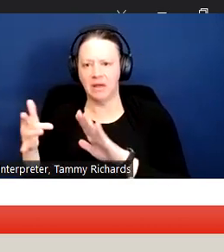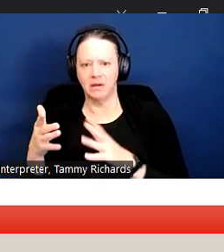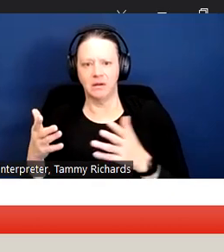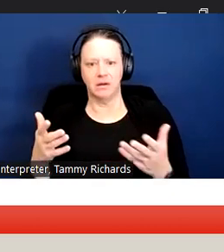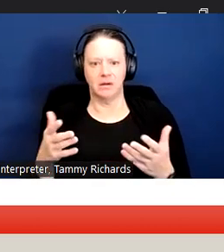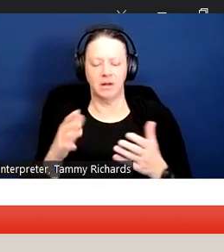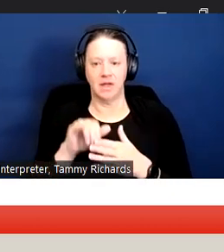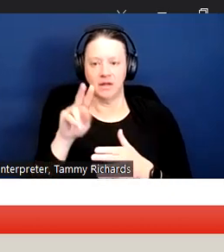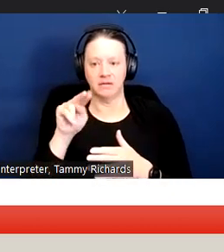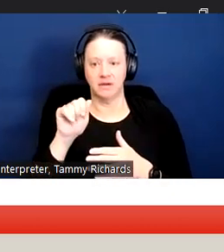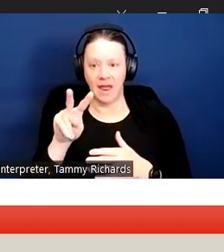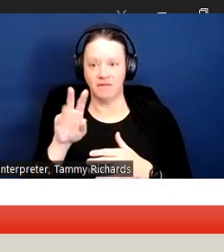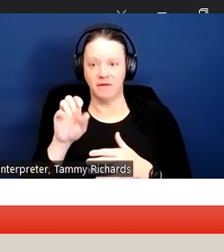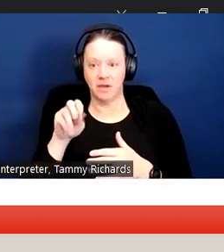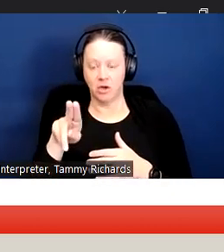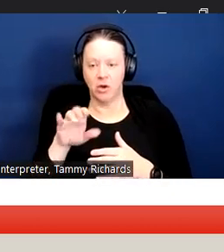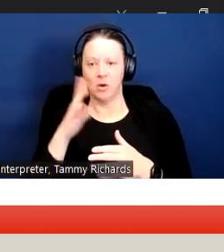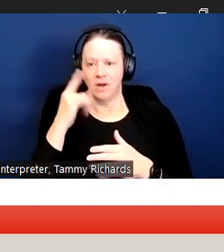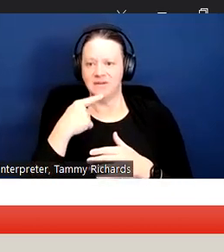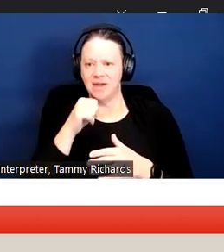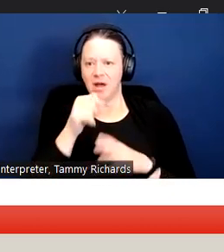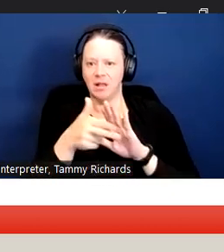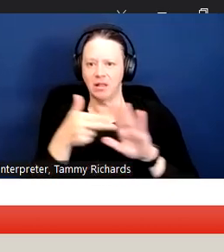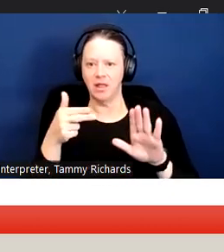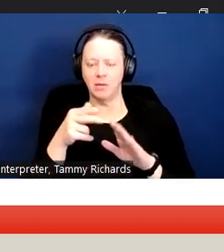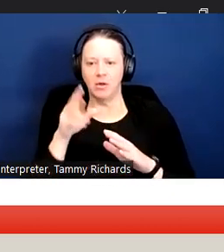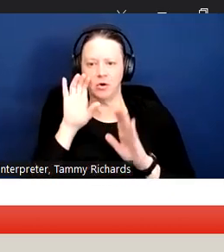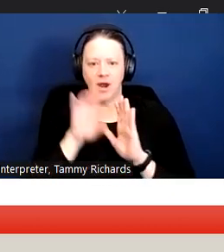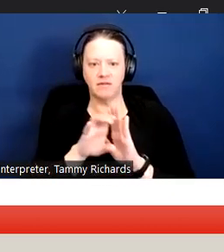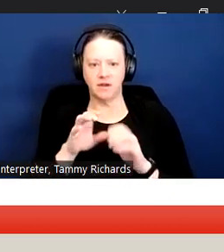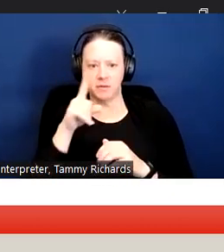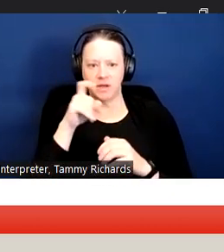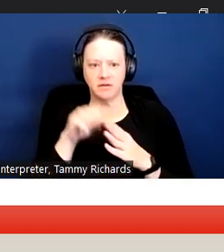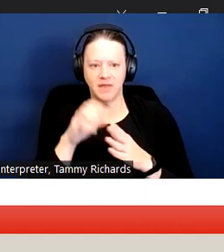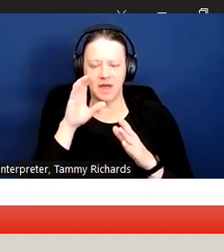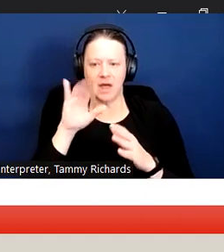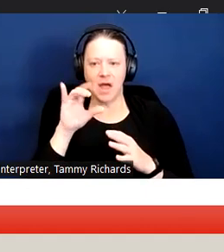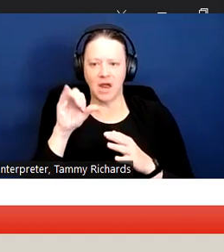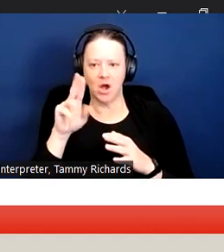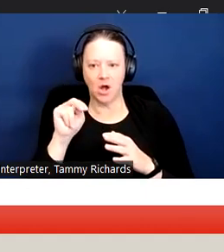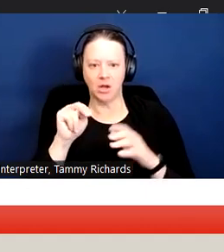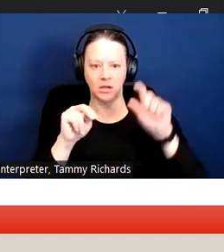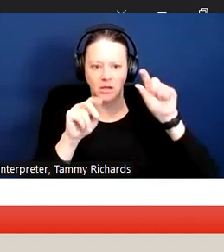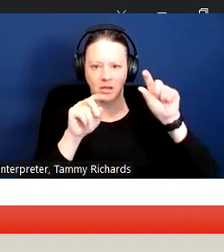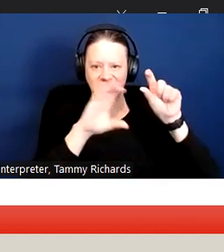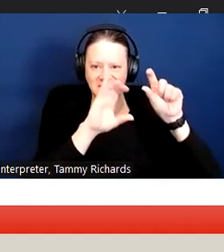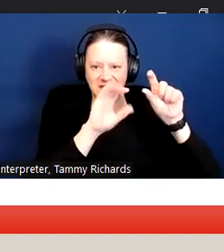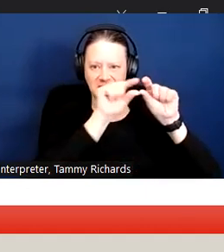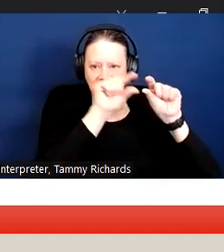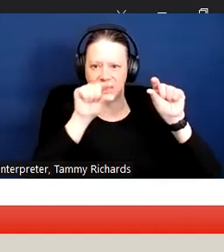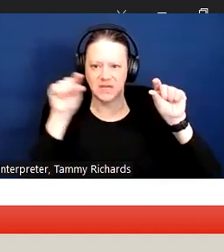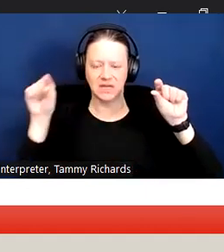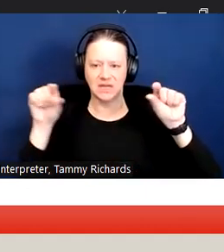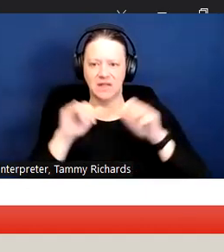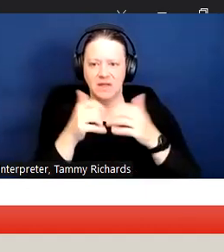the nav menu, and the reason it's saying unlabeled graphic is those icons next to each element. So because of that, it's treating all those as